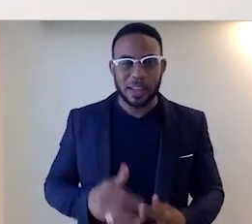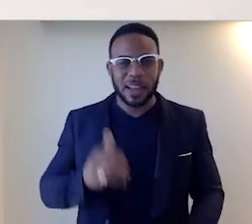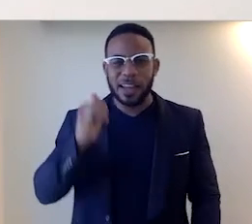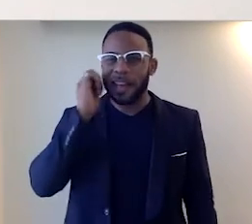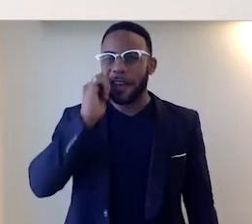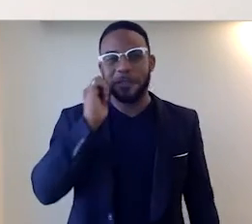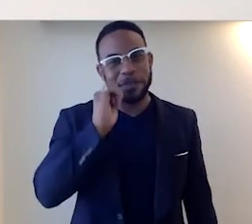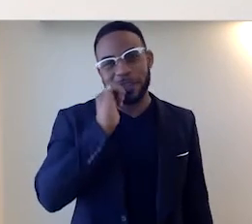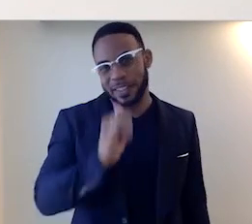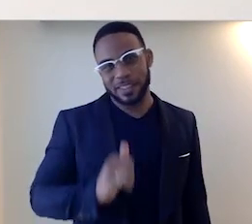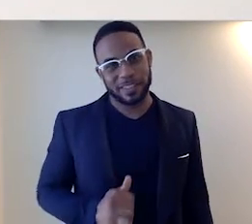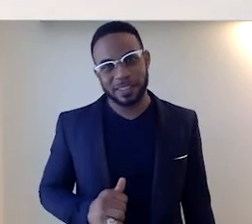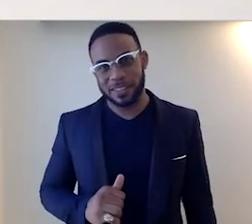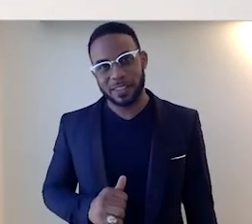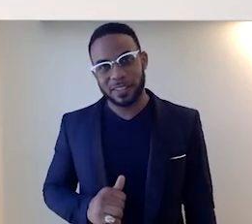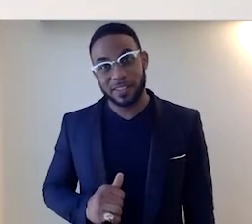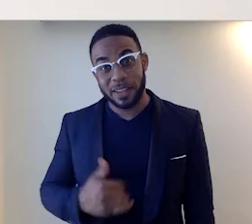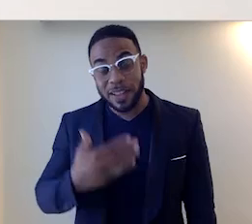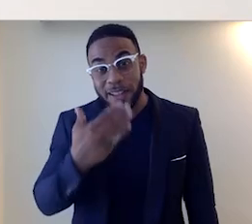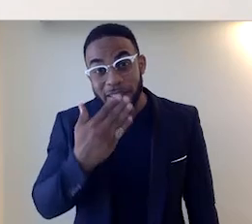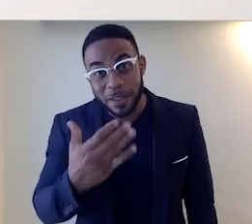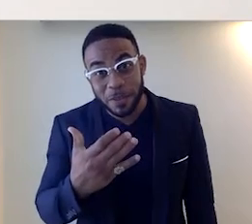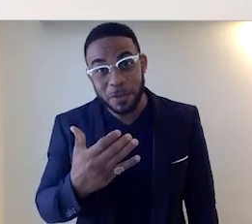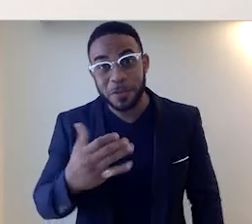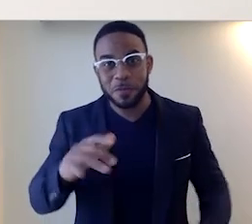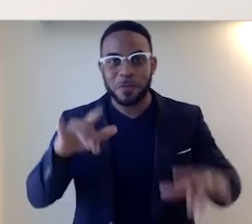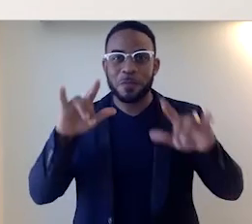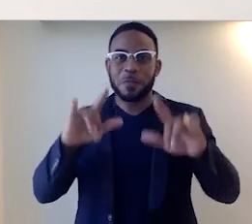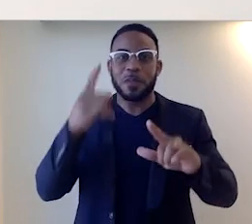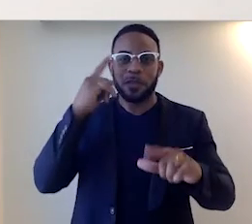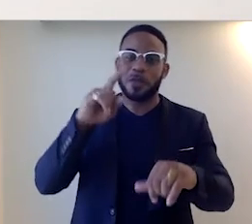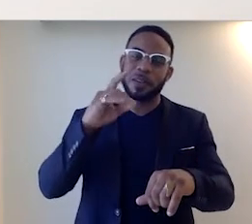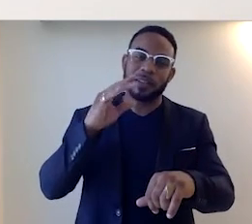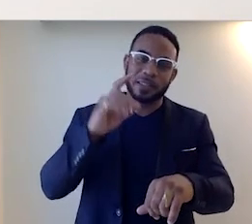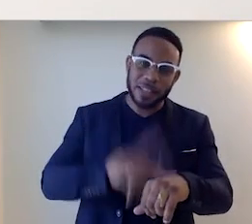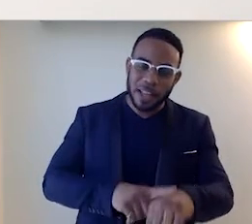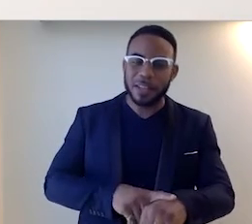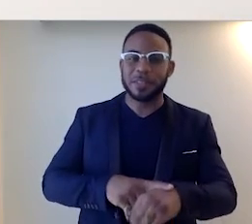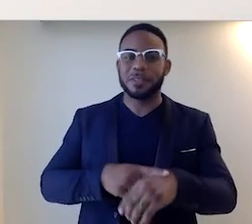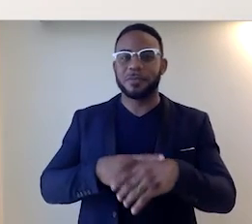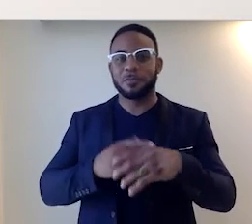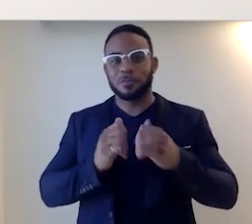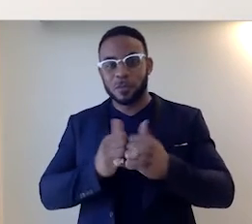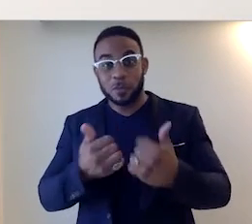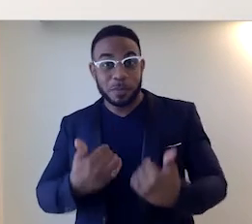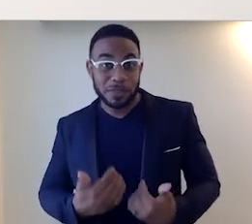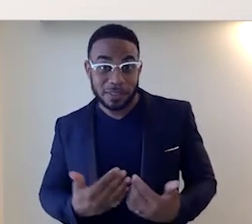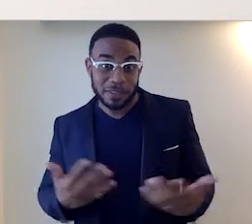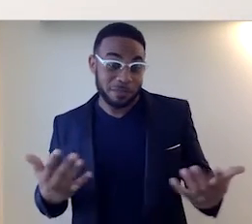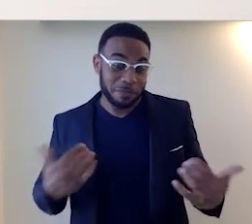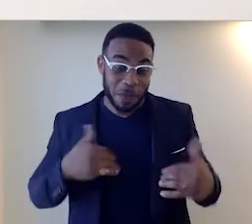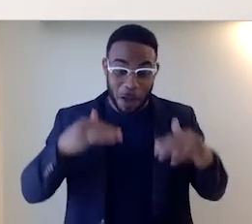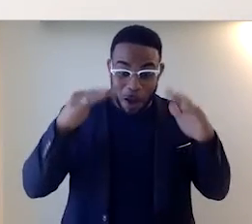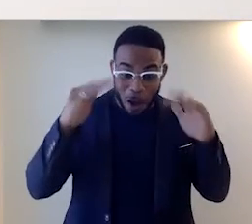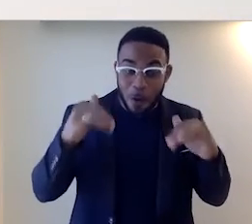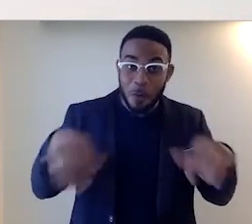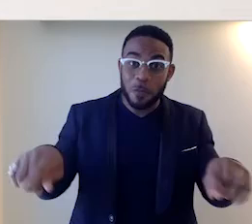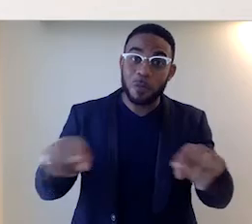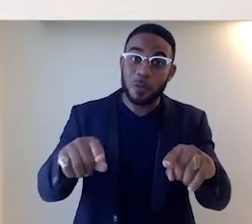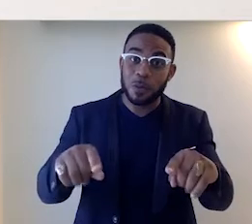day. Thank you very much for your time, and I hope